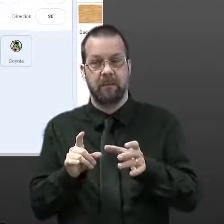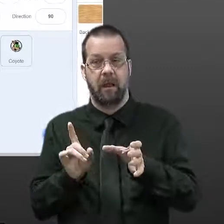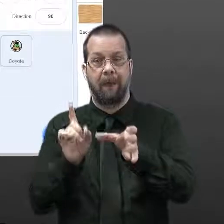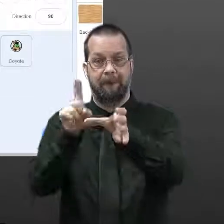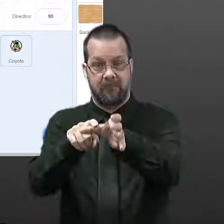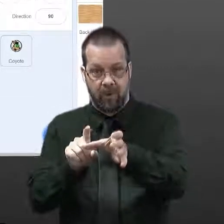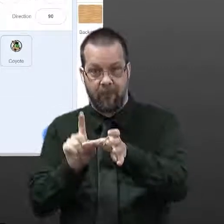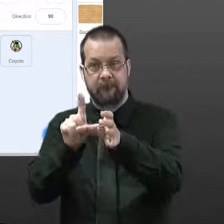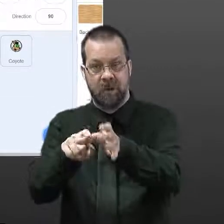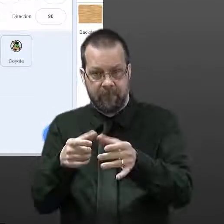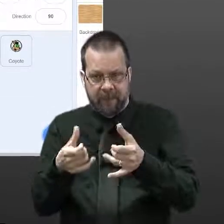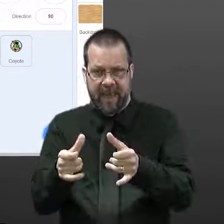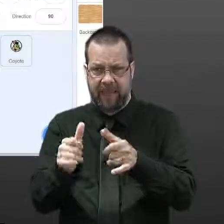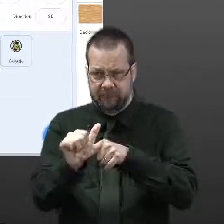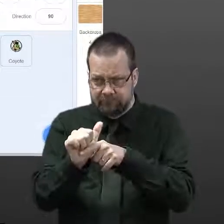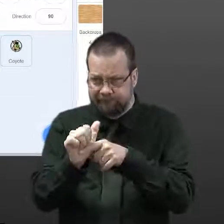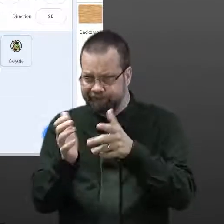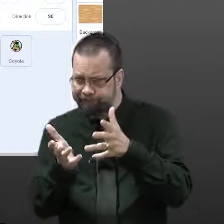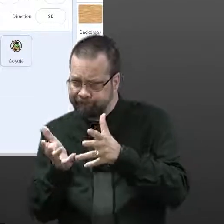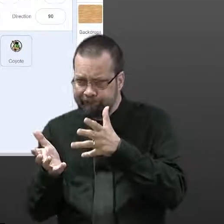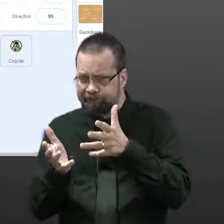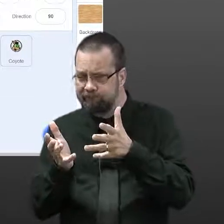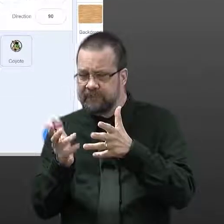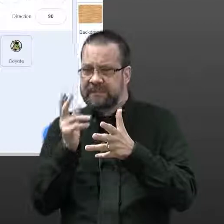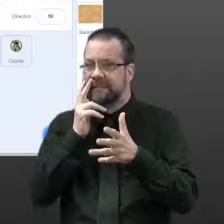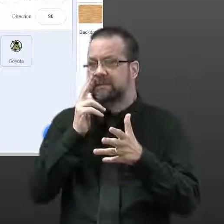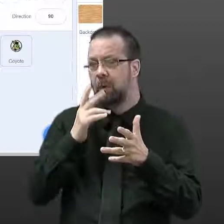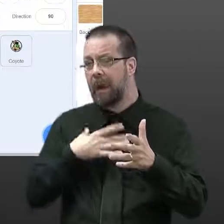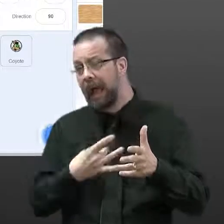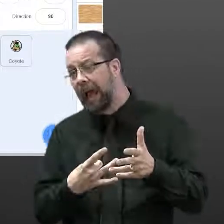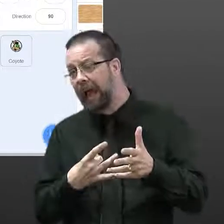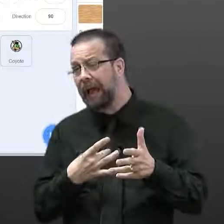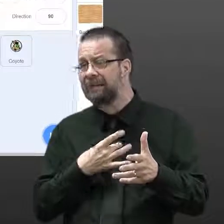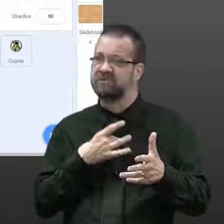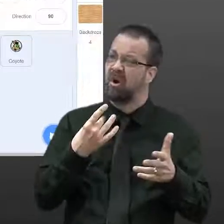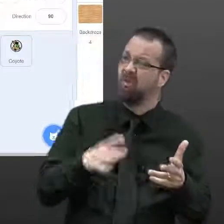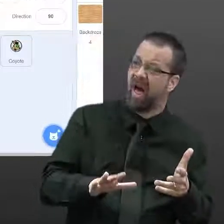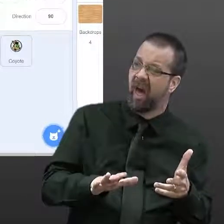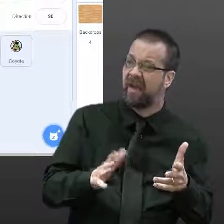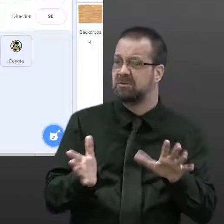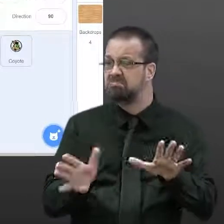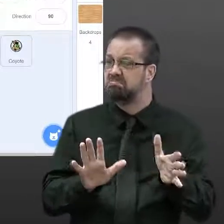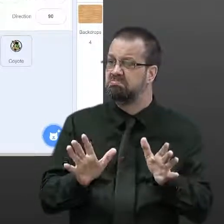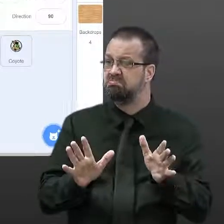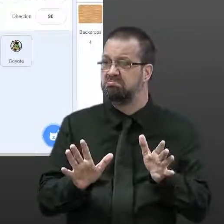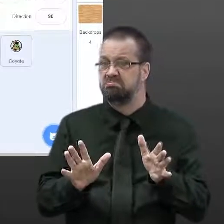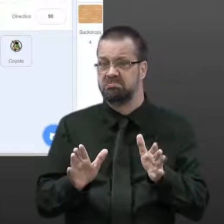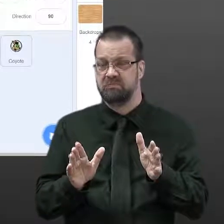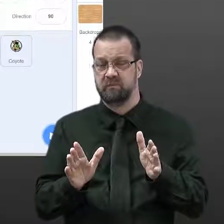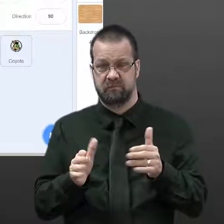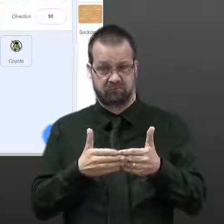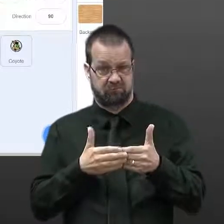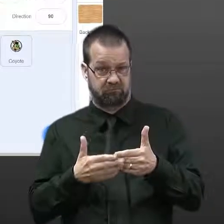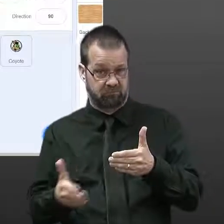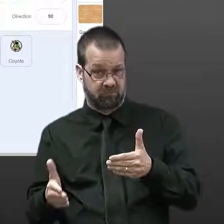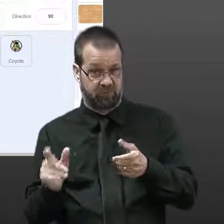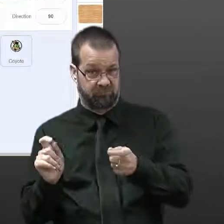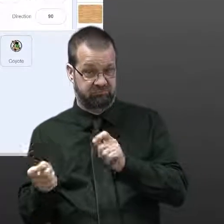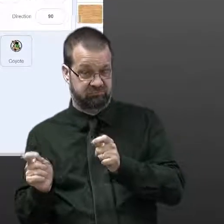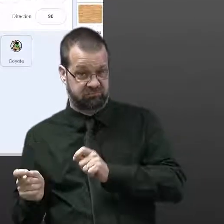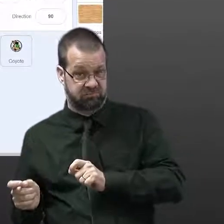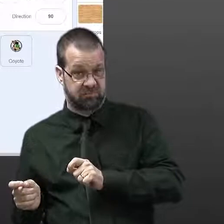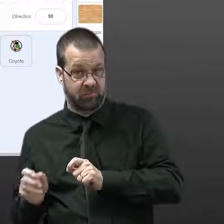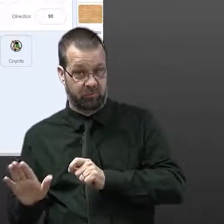game, I do suggest playing it a little bit once you're done, to see what you like about it and to see what you don't like about it, about the way that it